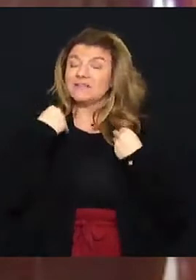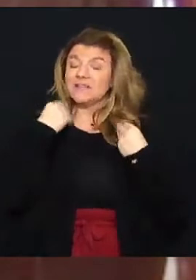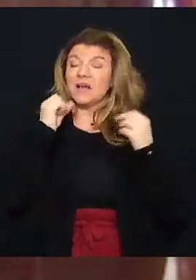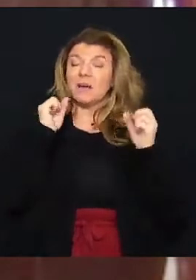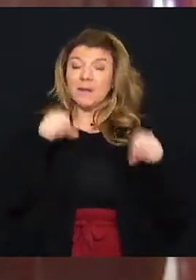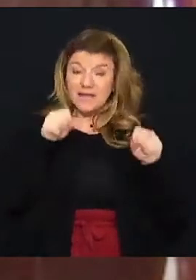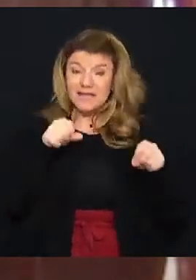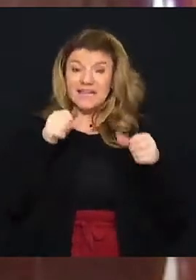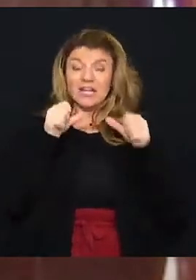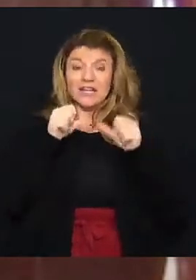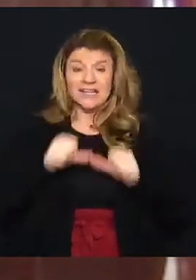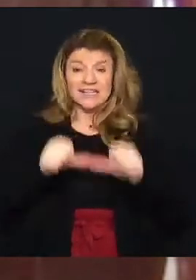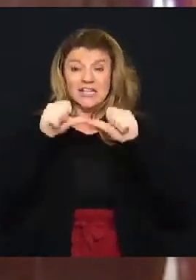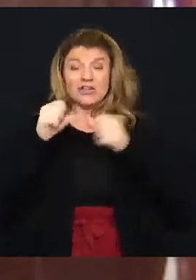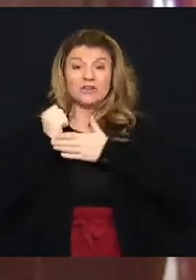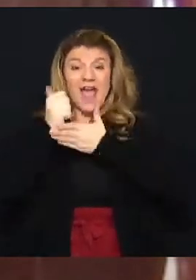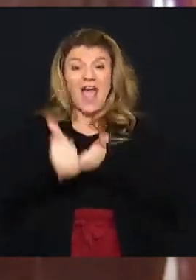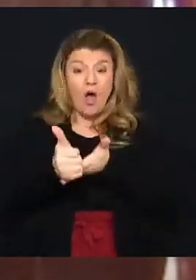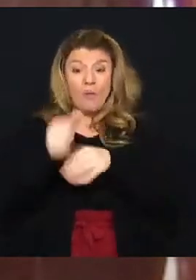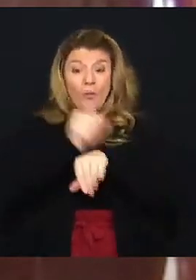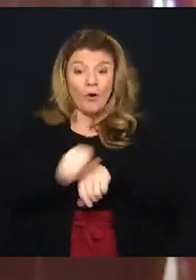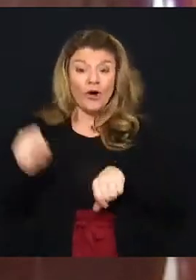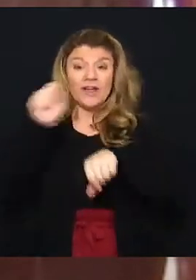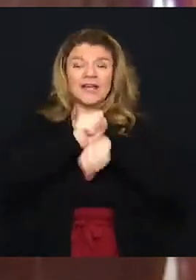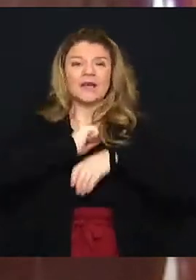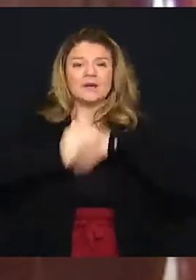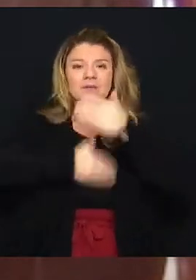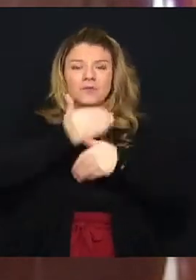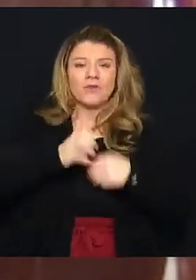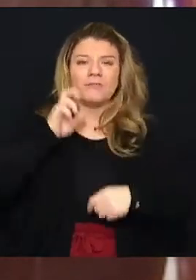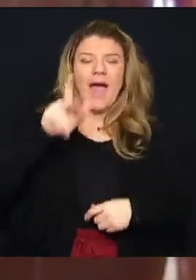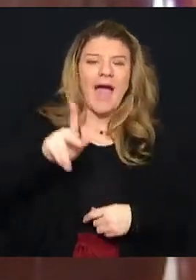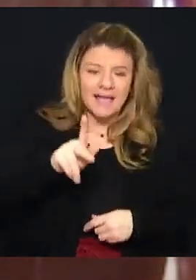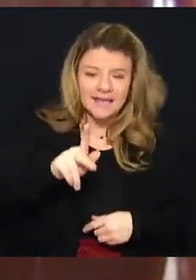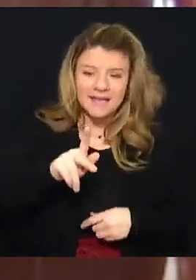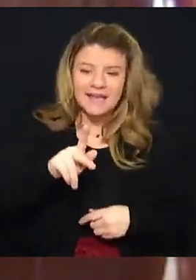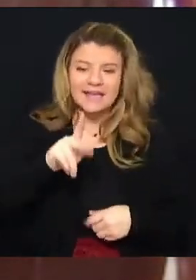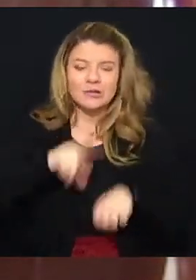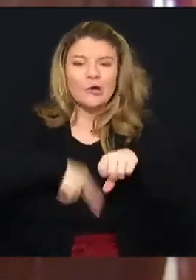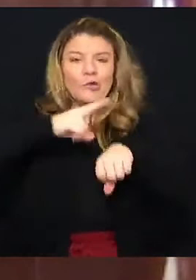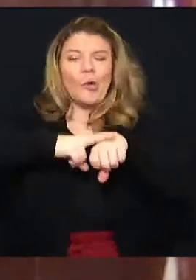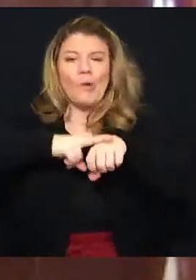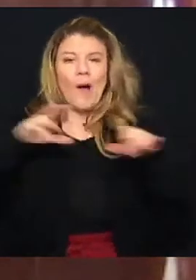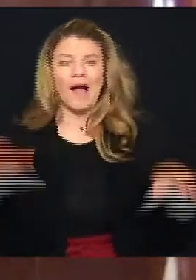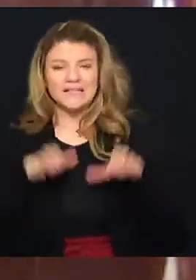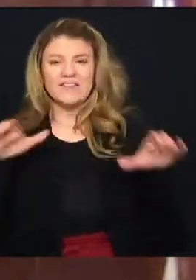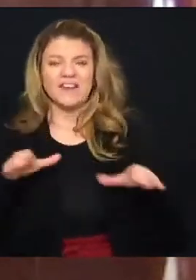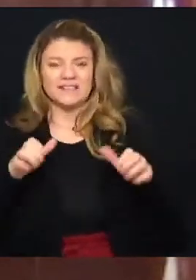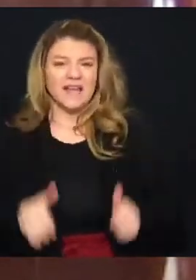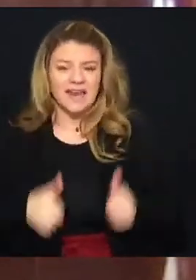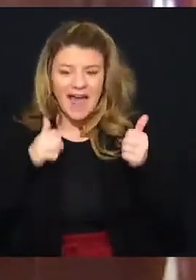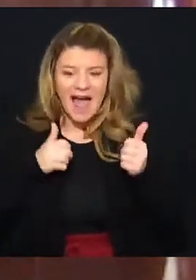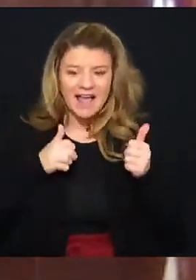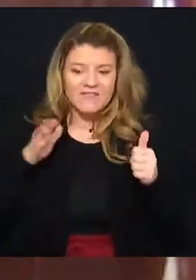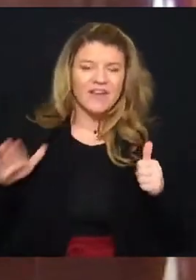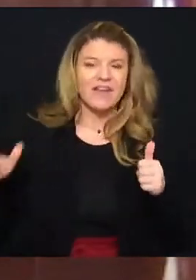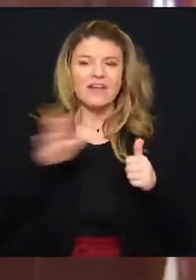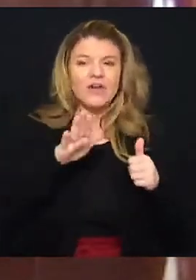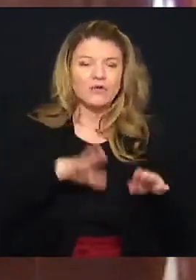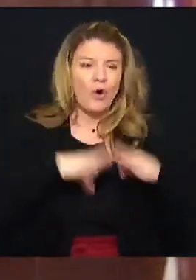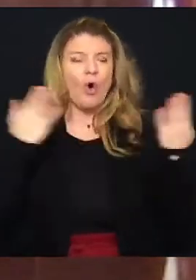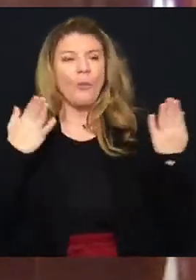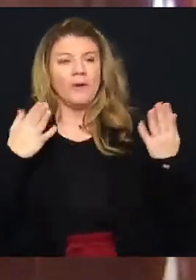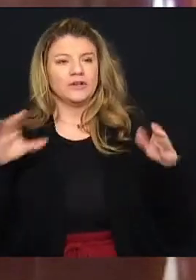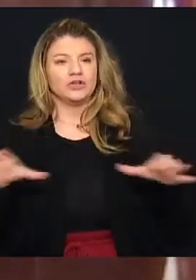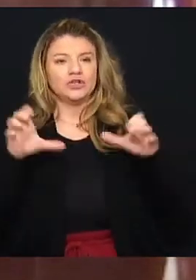to help the workforce move back into normal activities and our population to do the things they'd